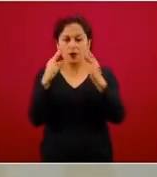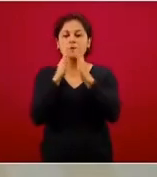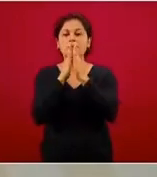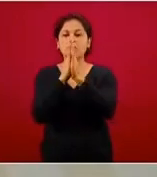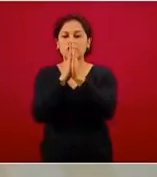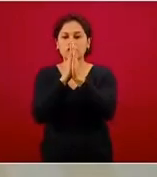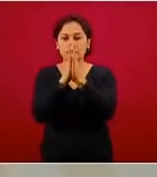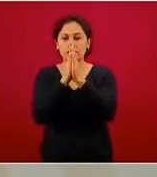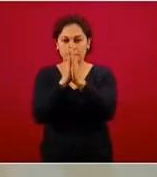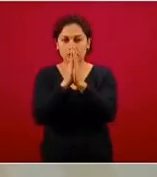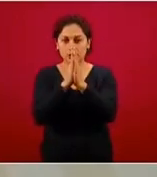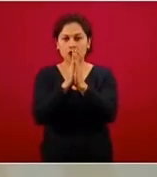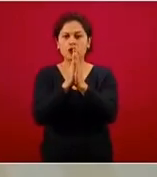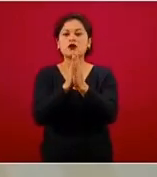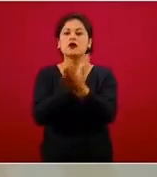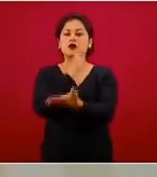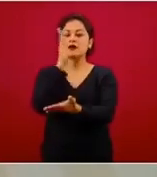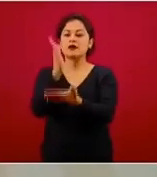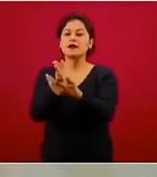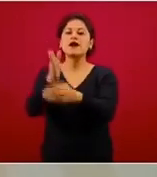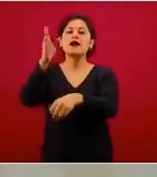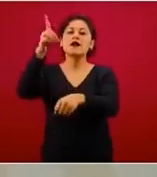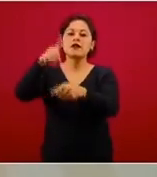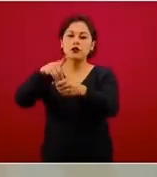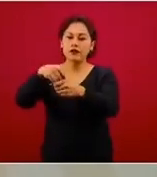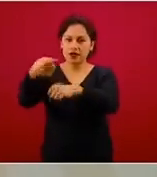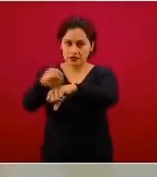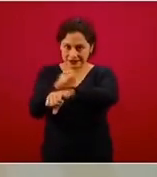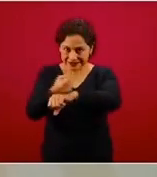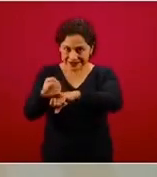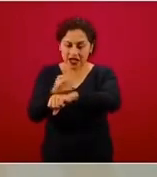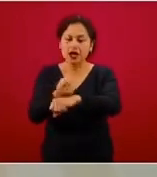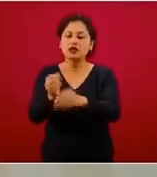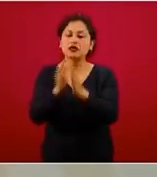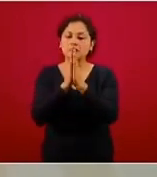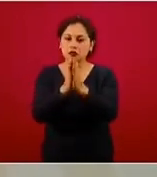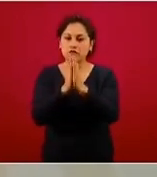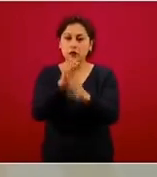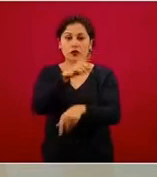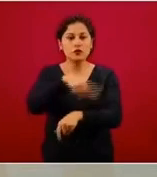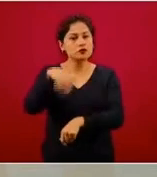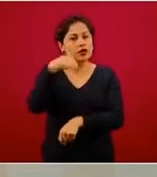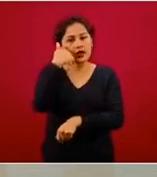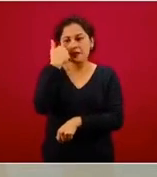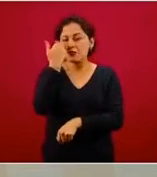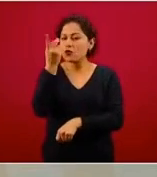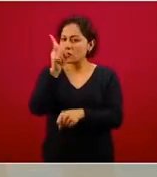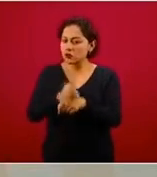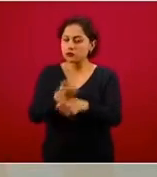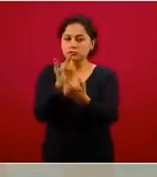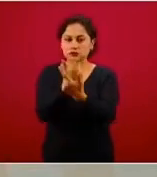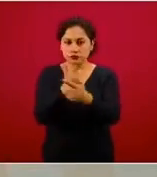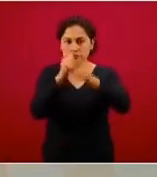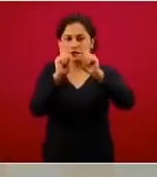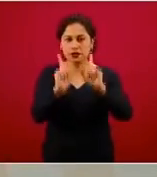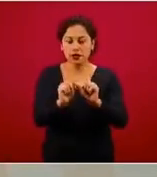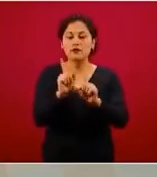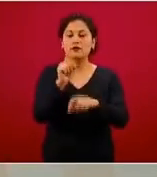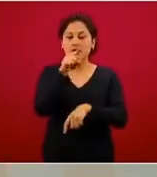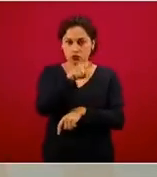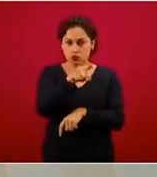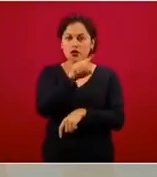blood. Donate blood. It's very important to donate. We need voluntary donors, of